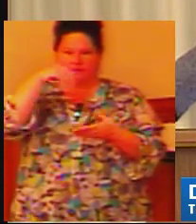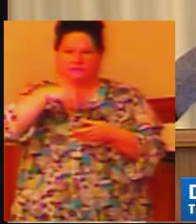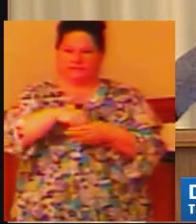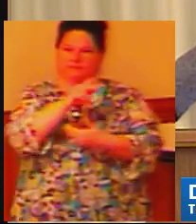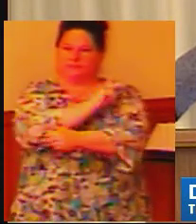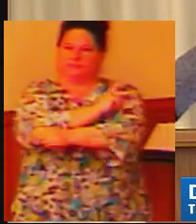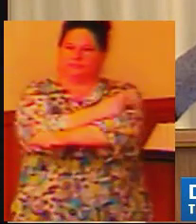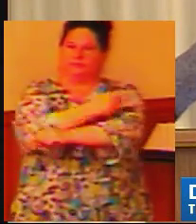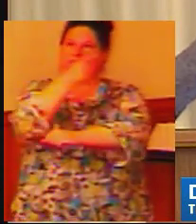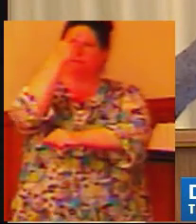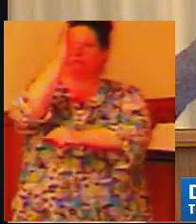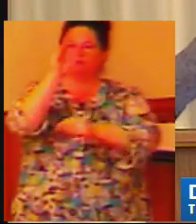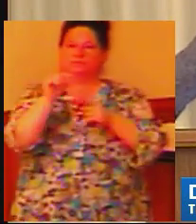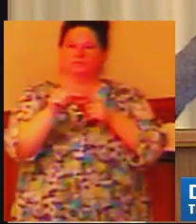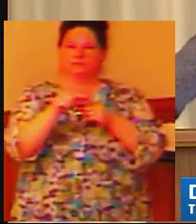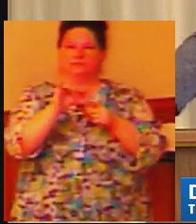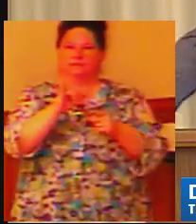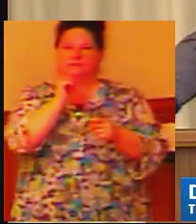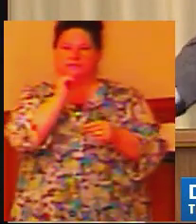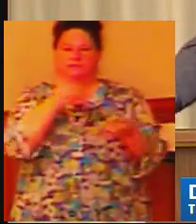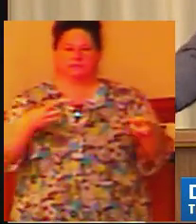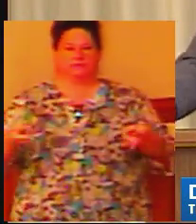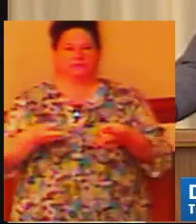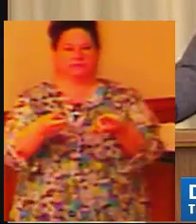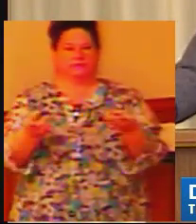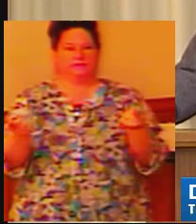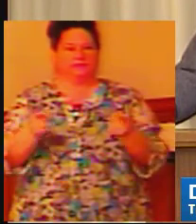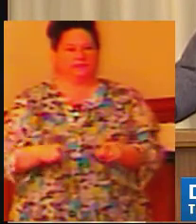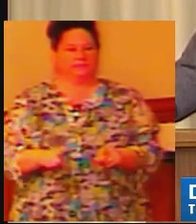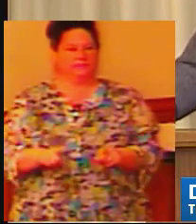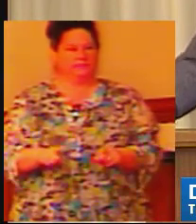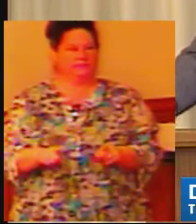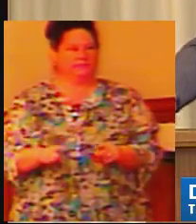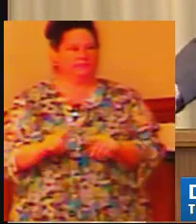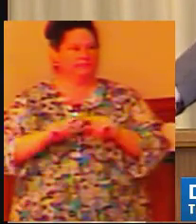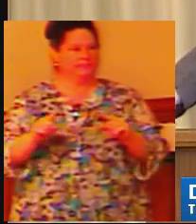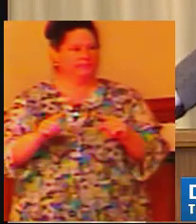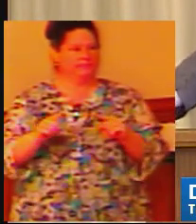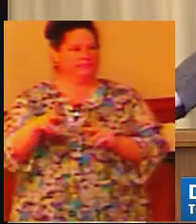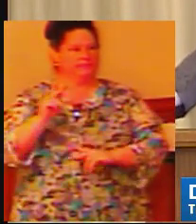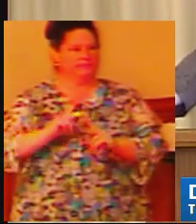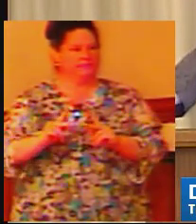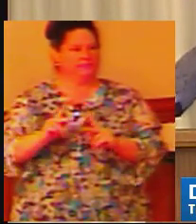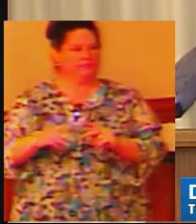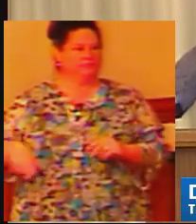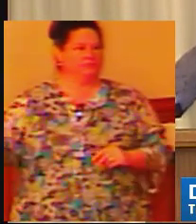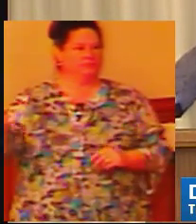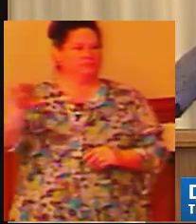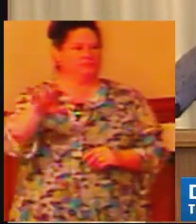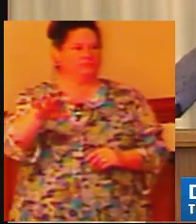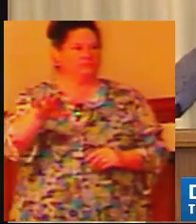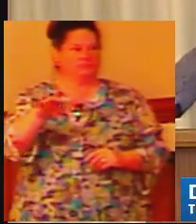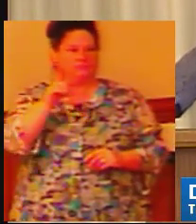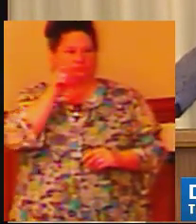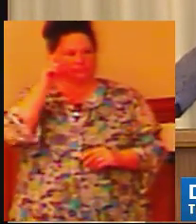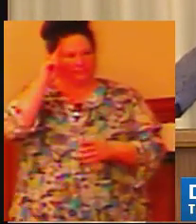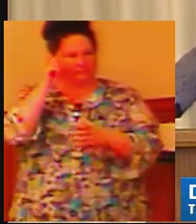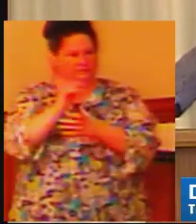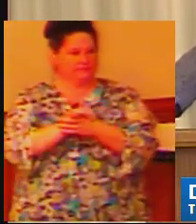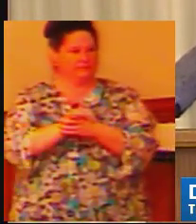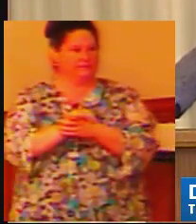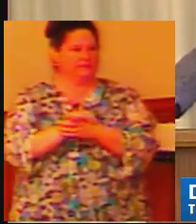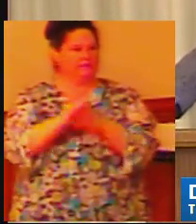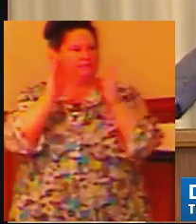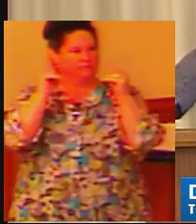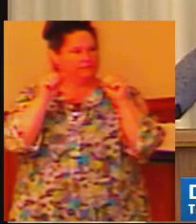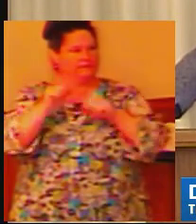power of God's word, that is not the way it happens. But there are people out there. Hopefully, we can speak to some of